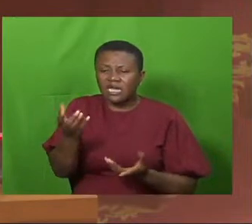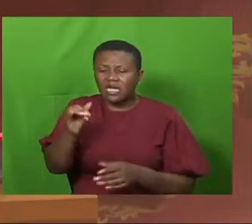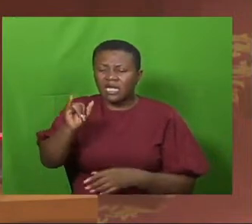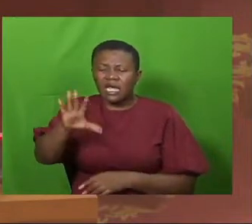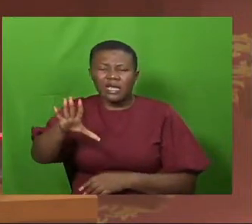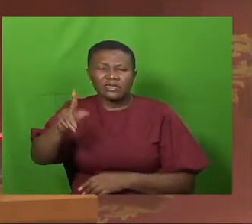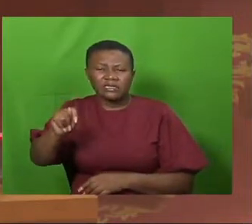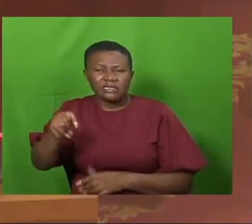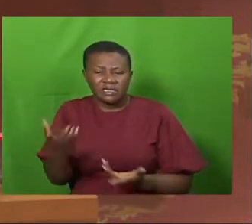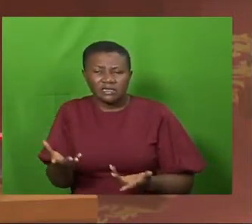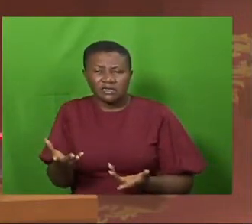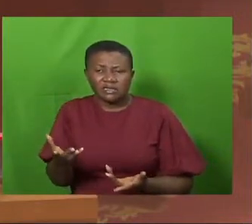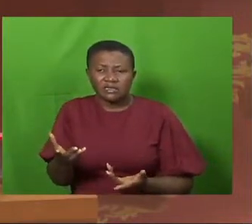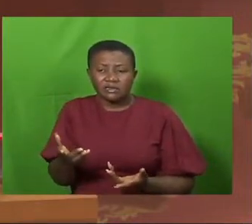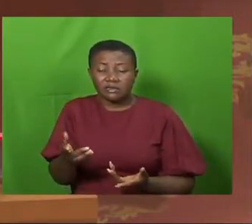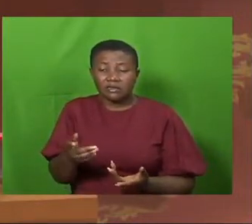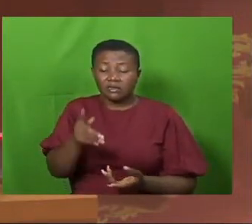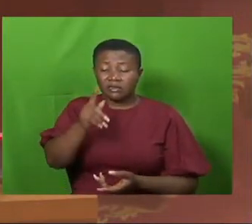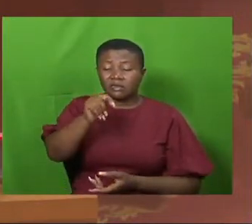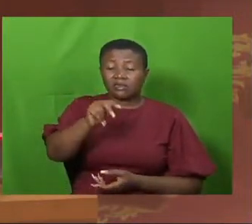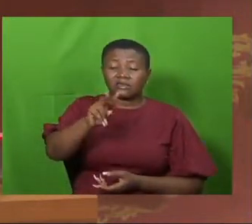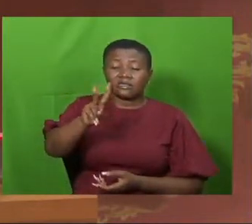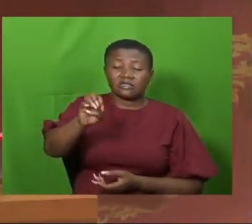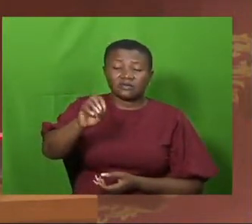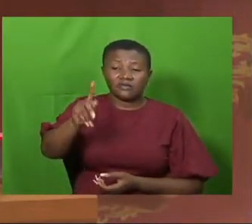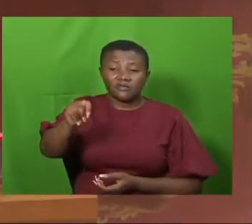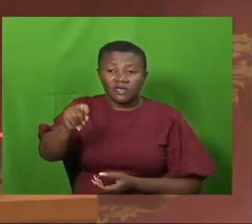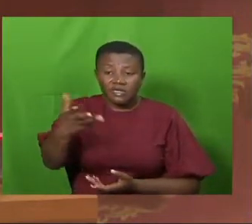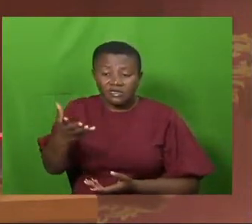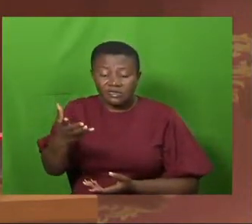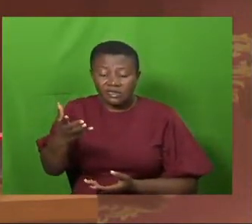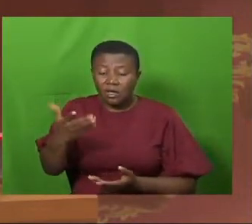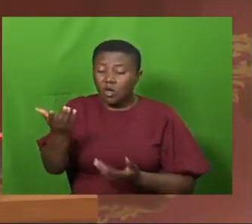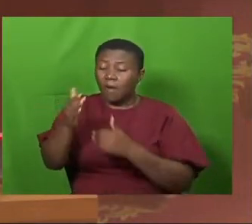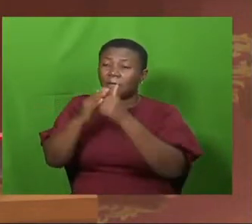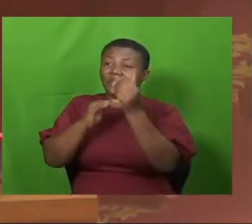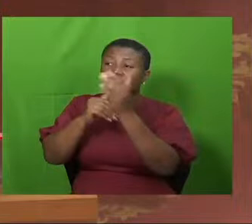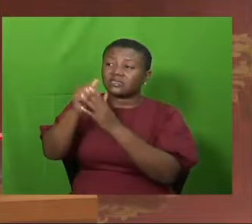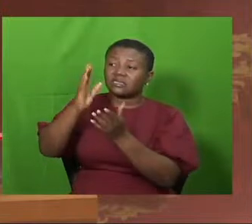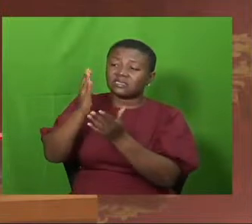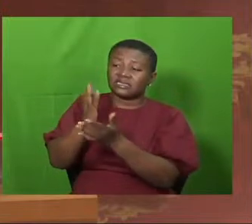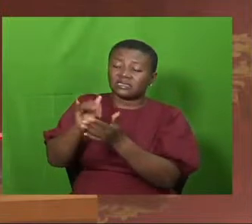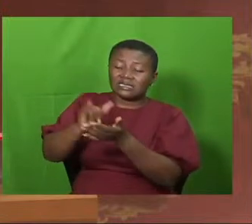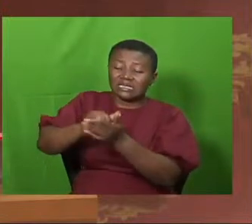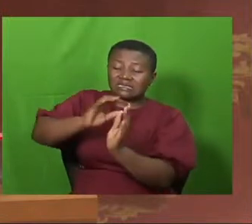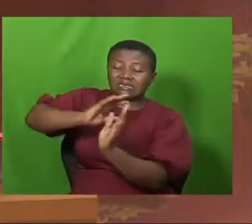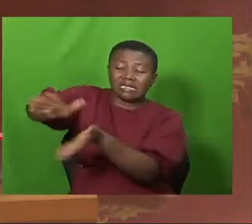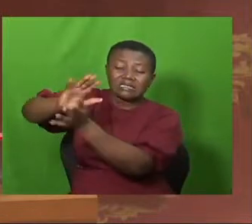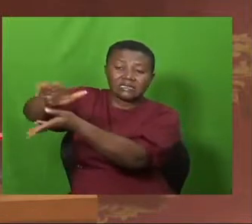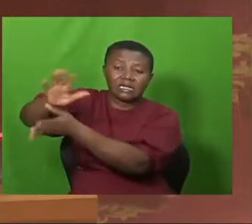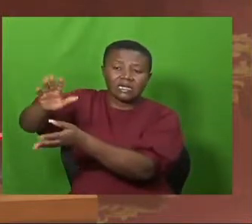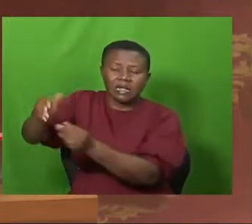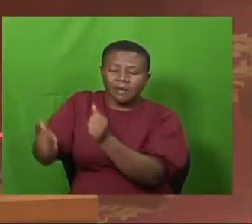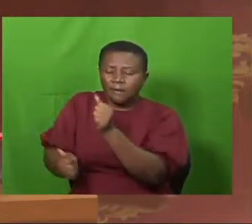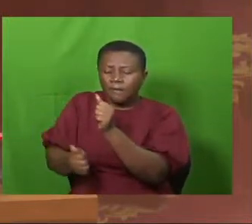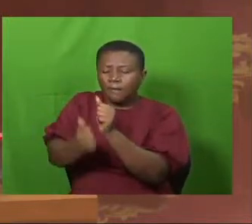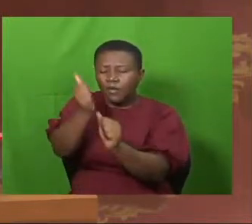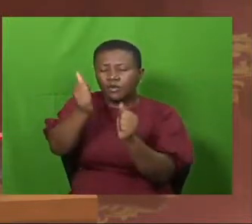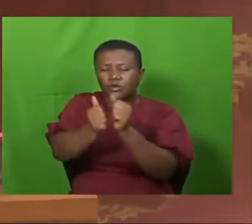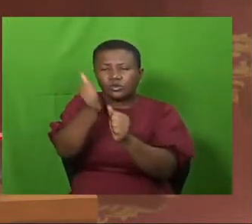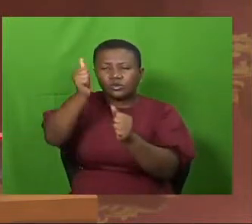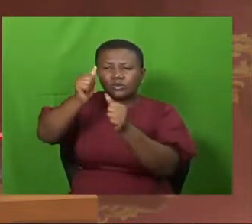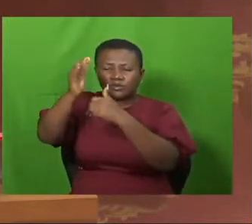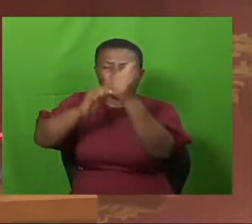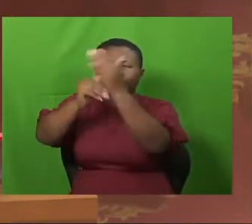were abandoned, Mr. Speaker, quite a number have been completed. Mr. Speaker, if you come to our